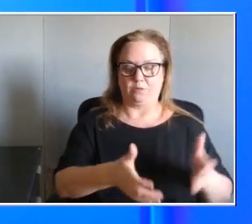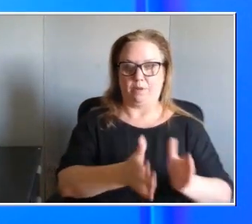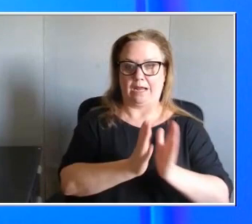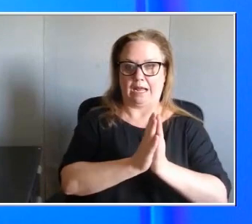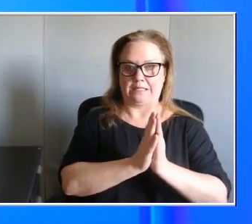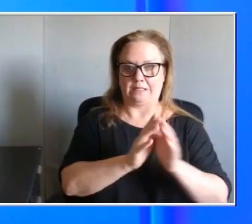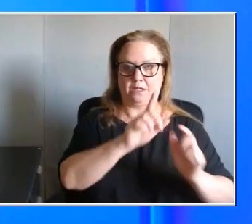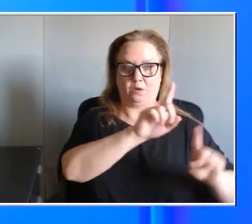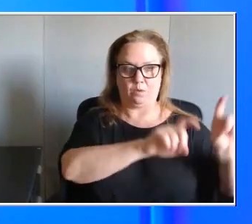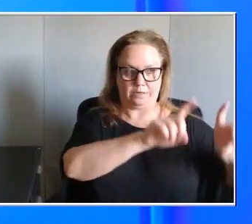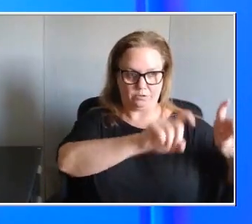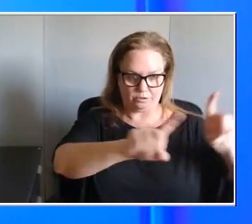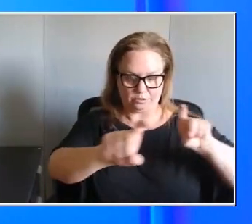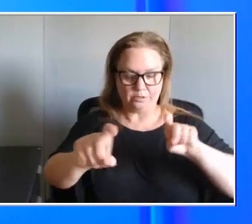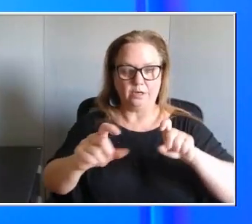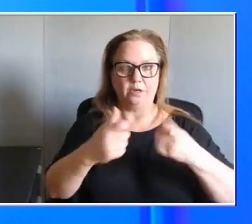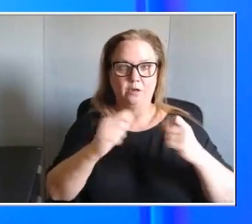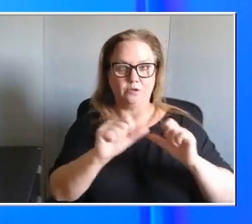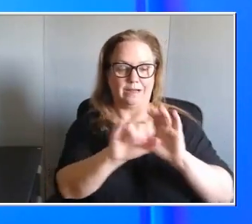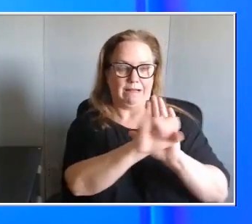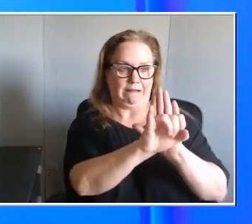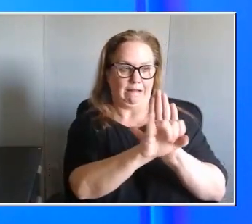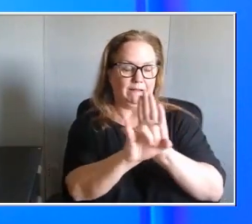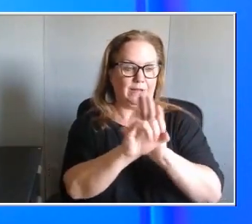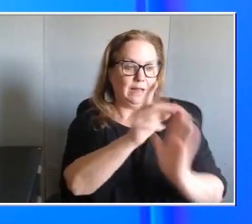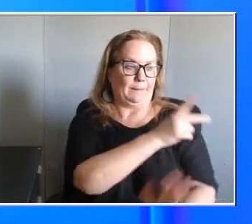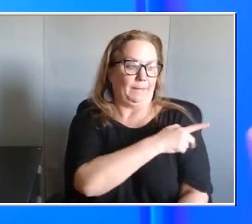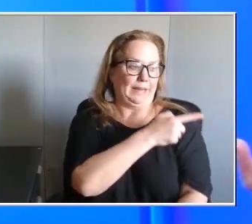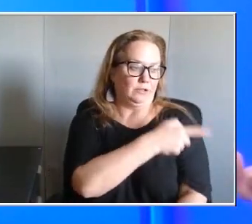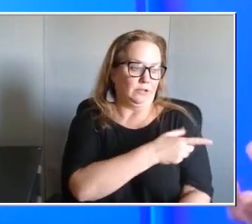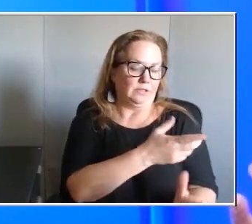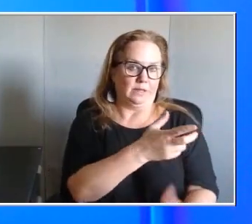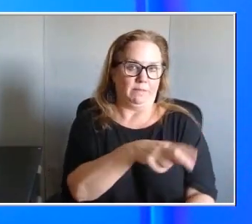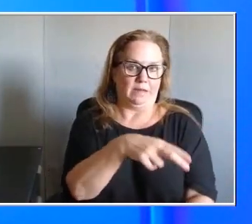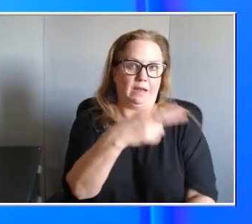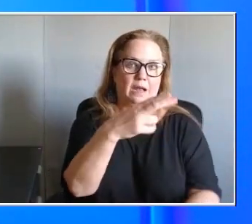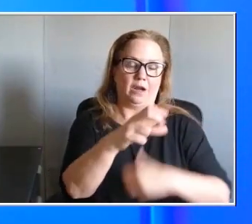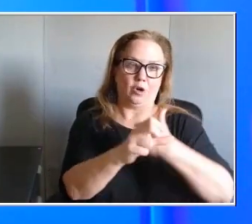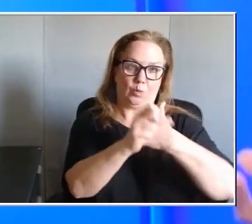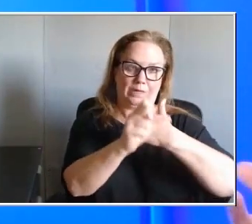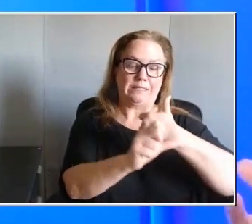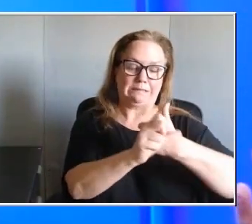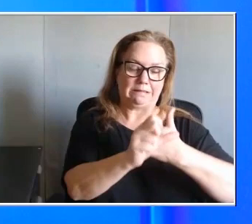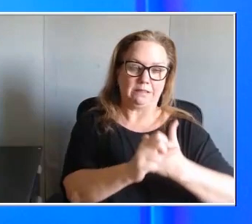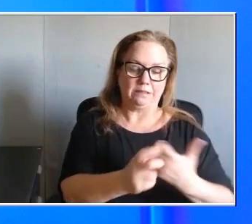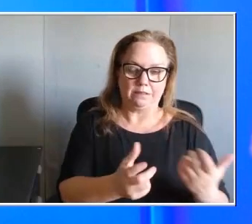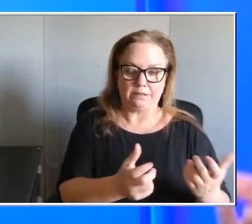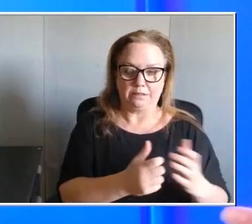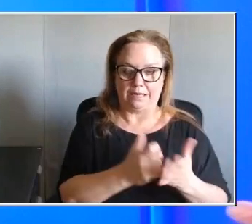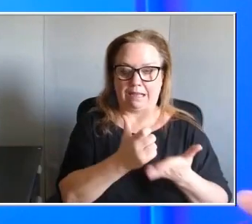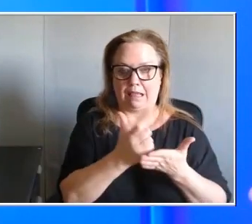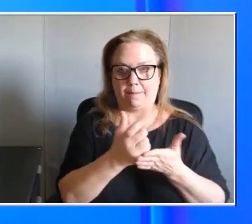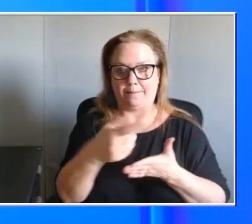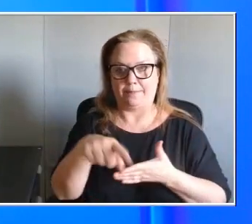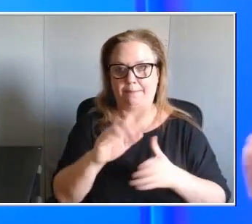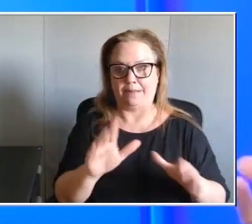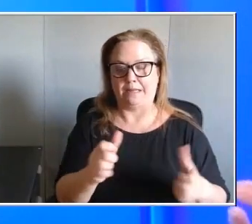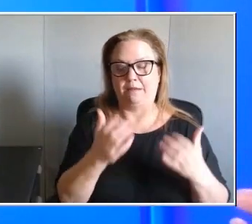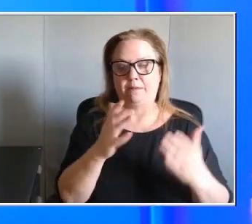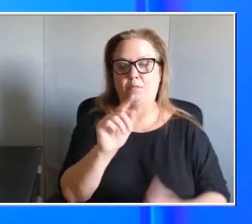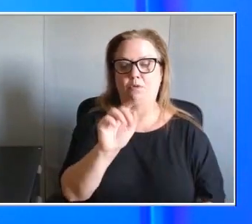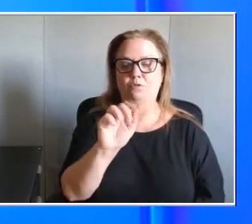of questions, and we try to really identify patients that might be more at risk, and help them and give them more